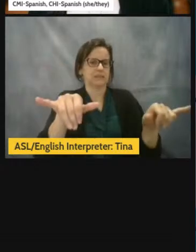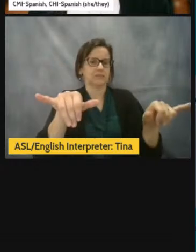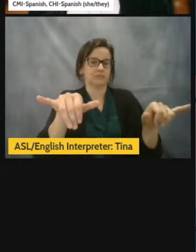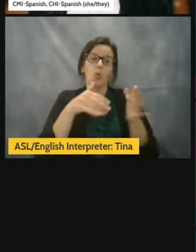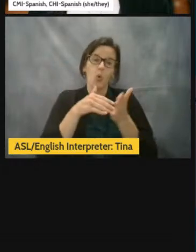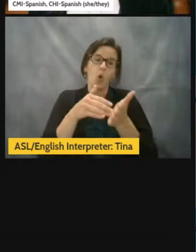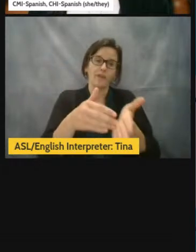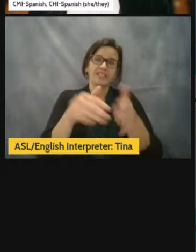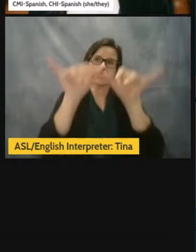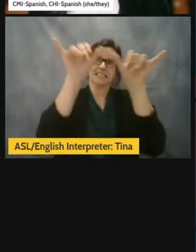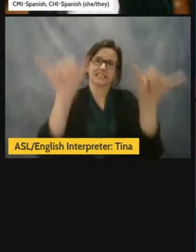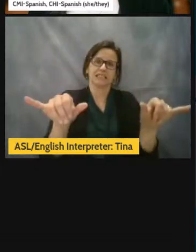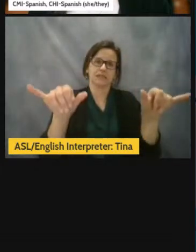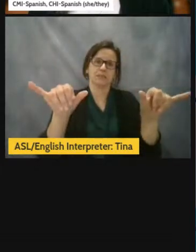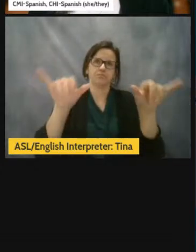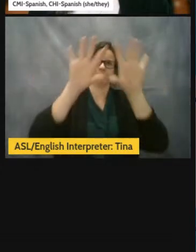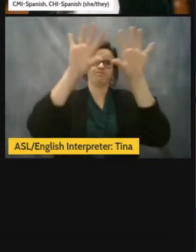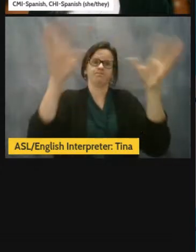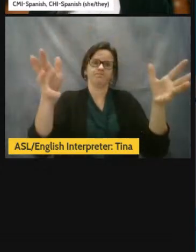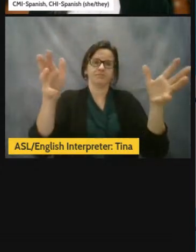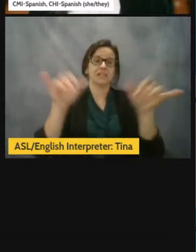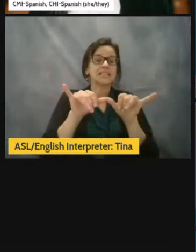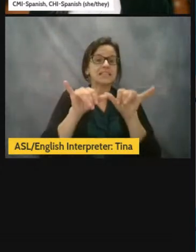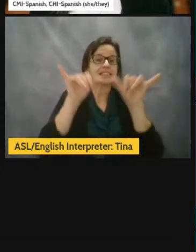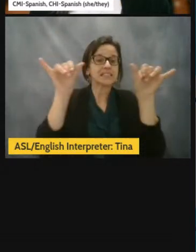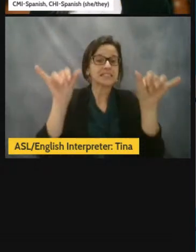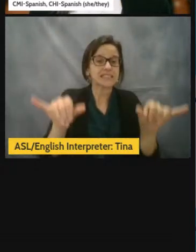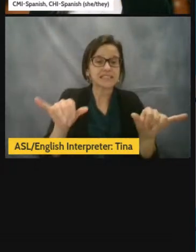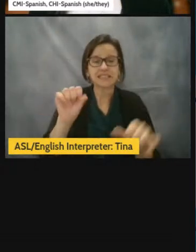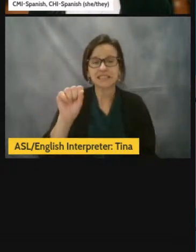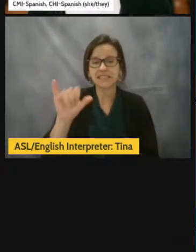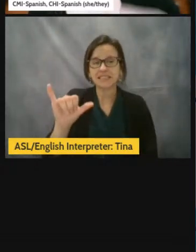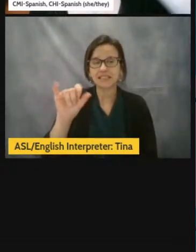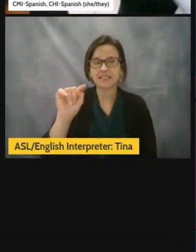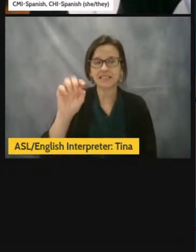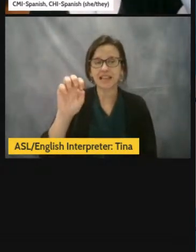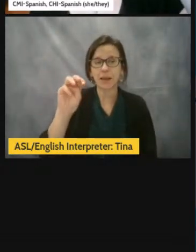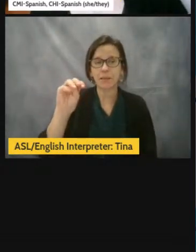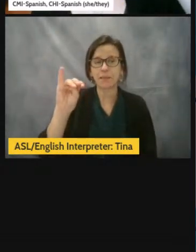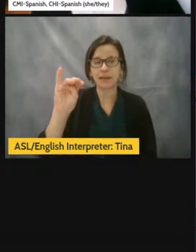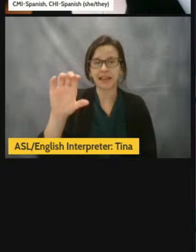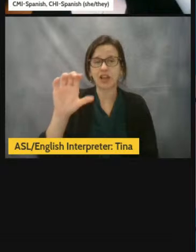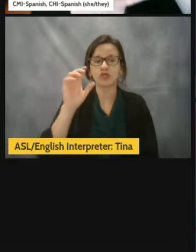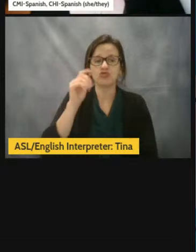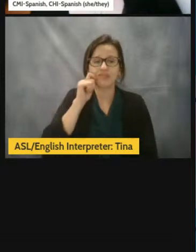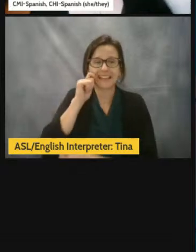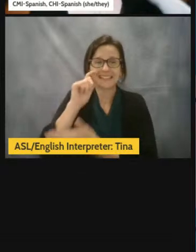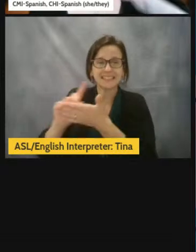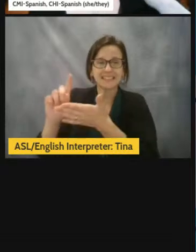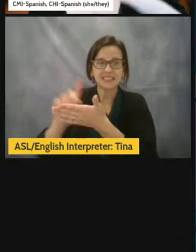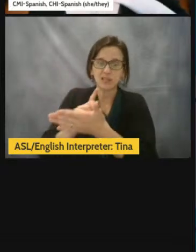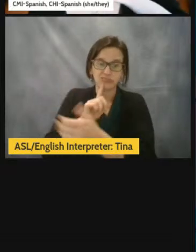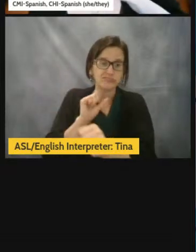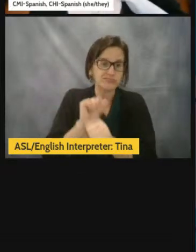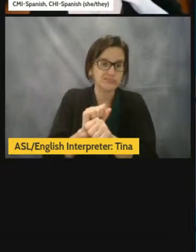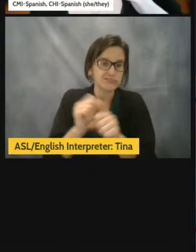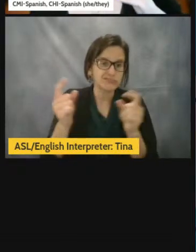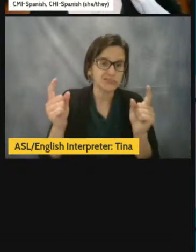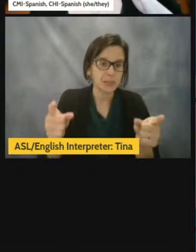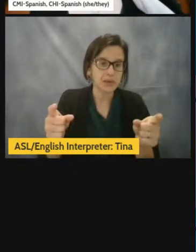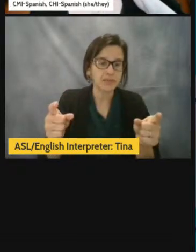times perpetrated by systems. Systemic racism is a thing, right? So when we take, it's like layers. When we take someone